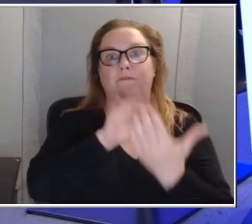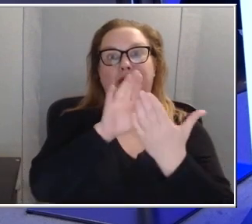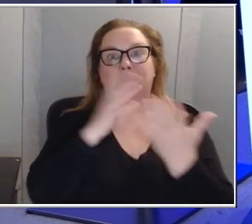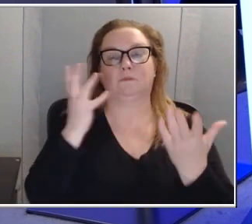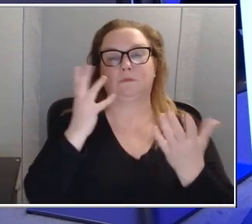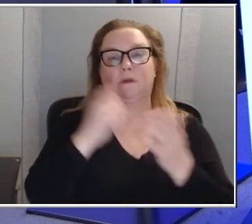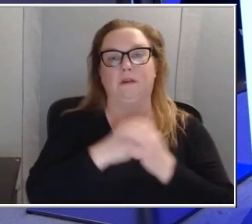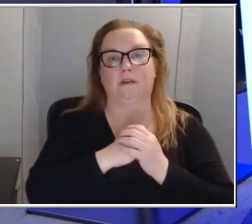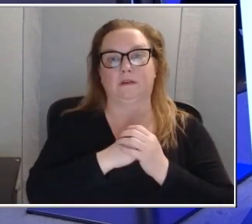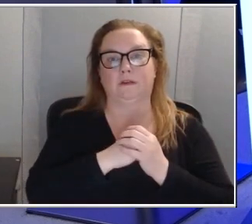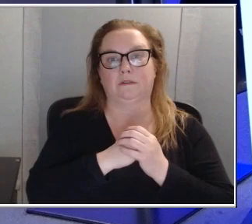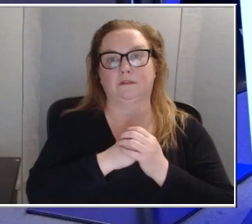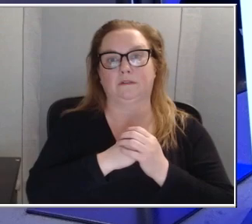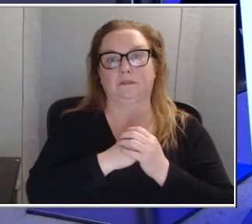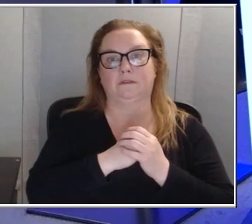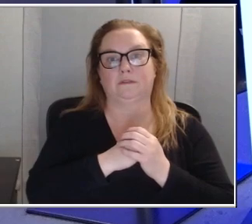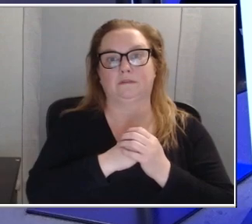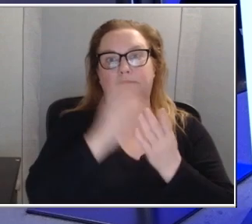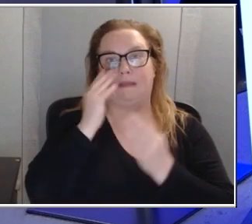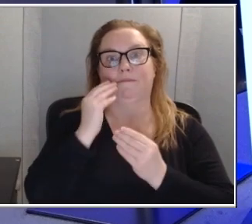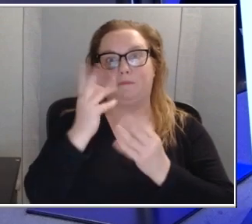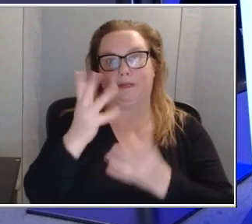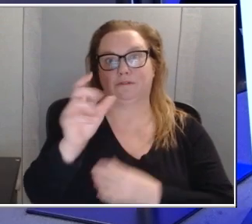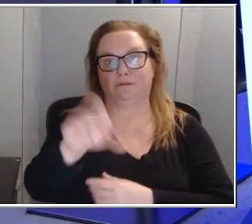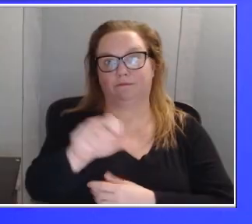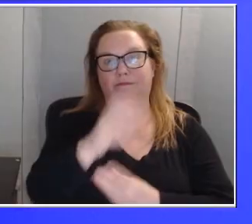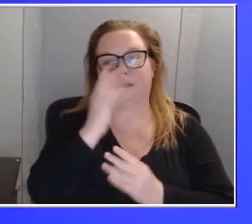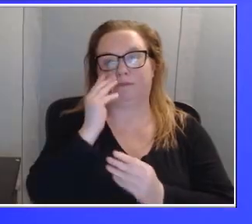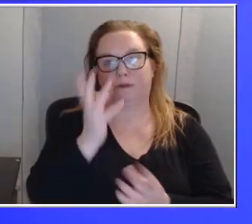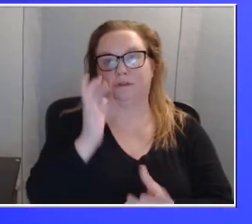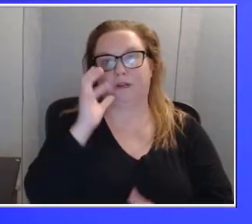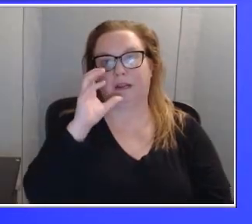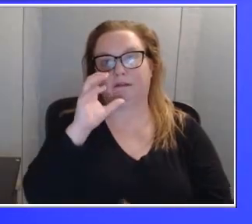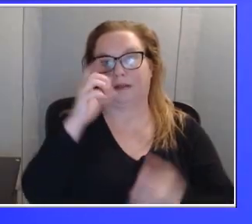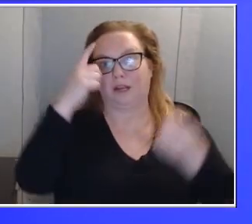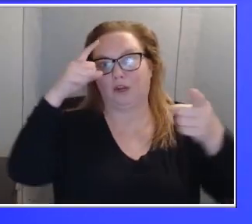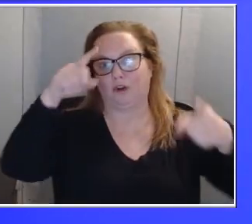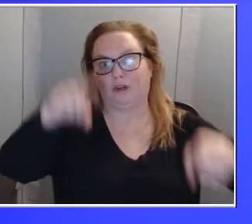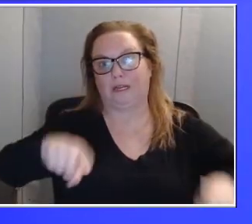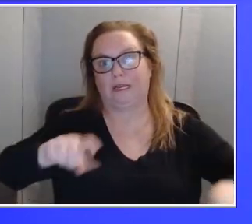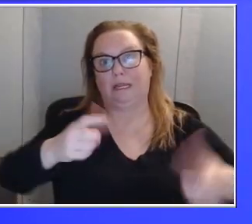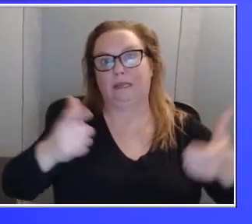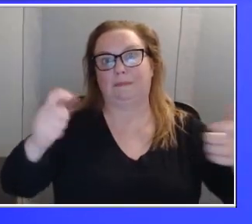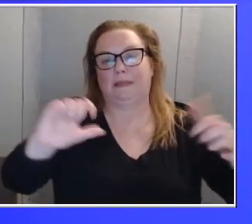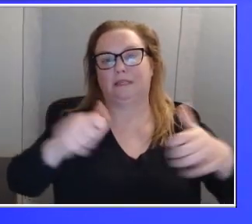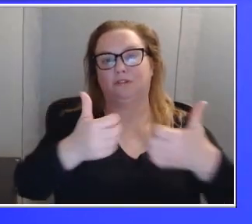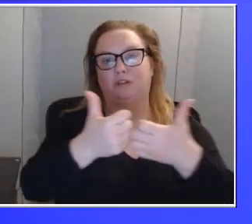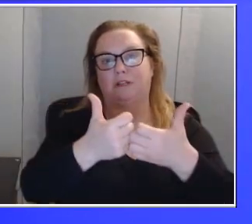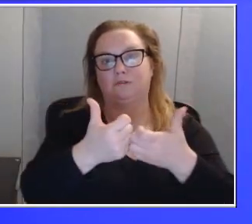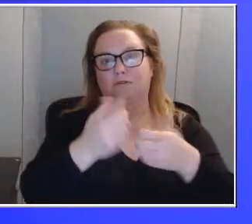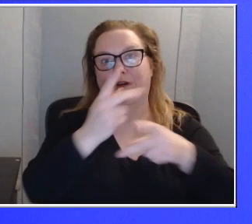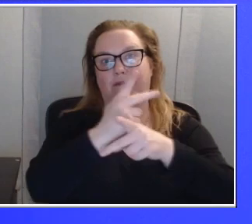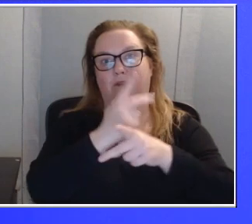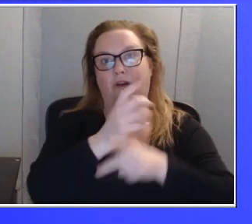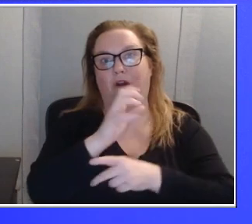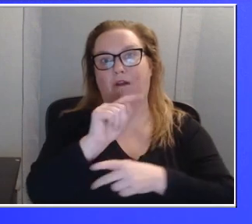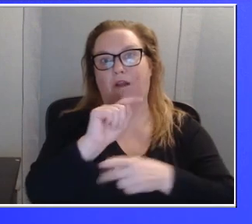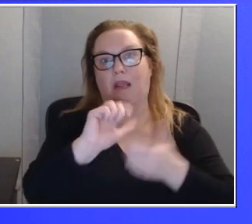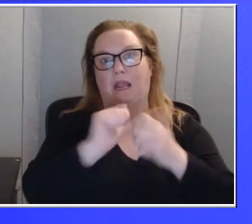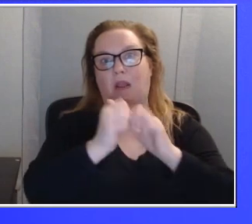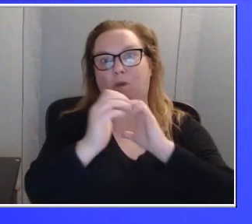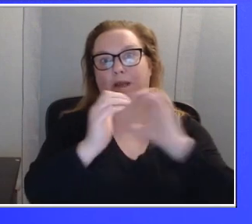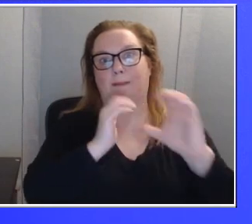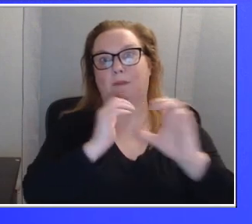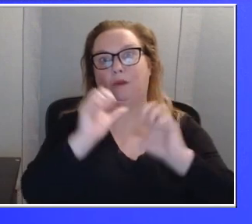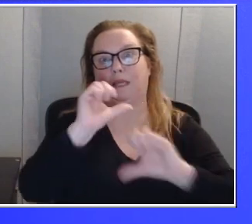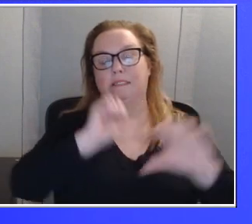I would actually, it's information. I think the biggest challenge was trying to figure out how we could communicate science in a